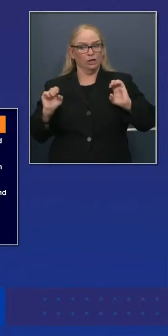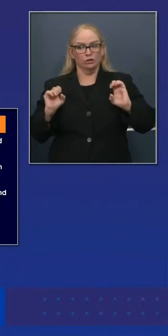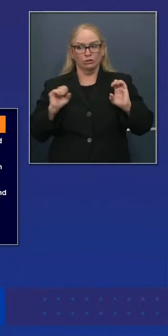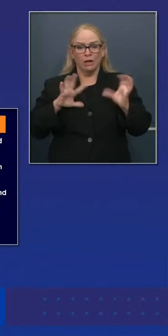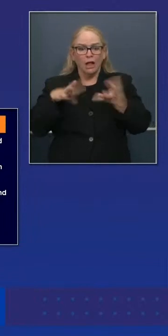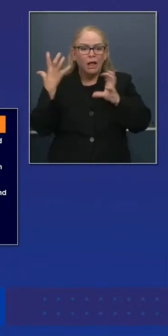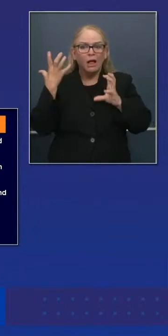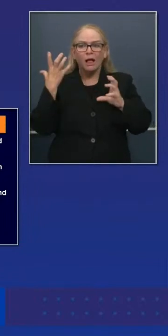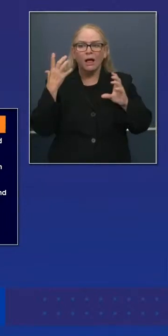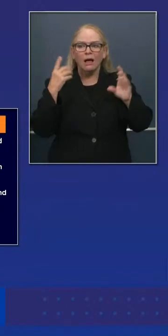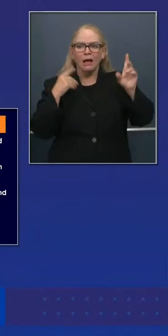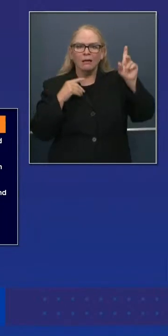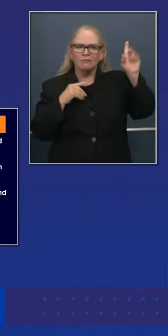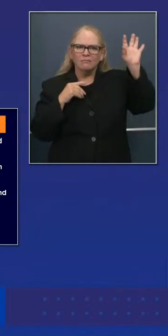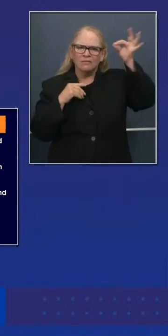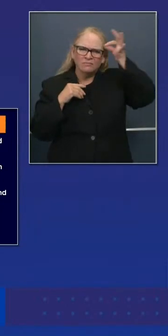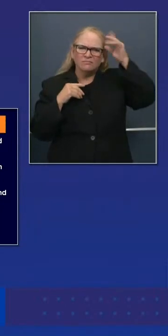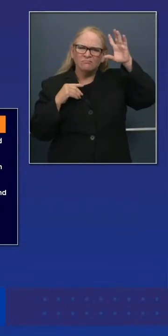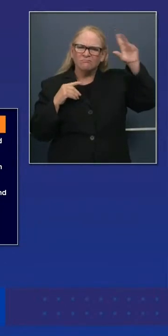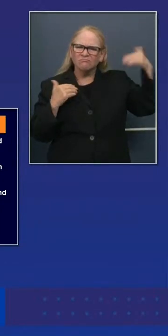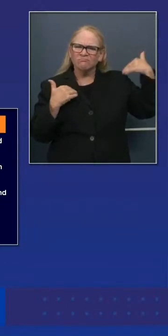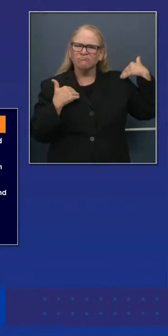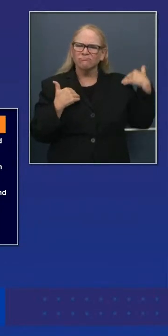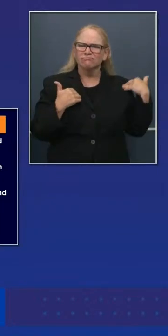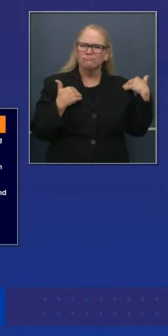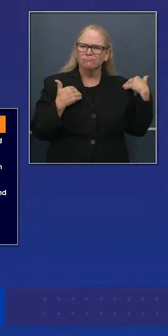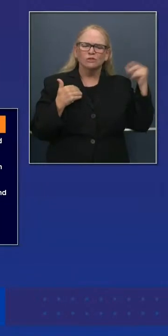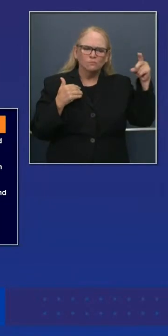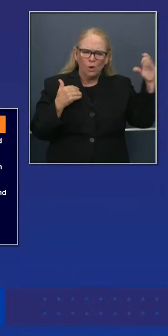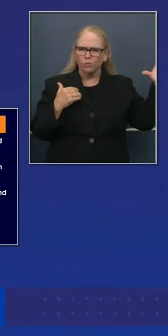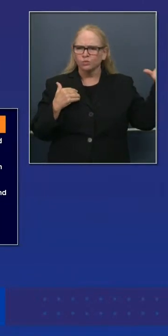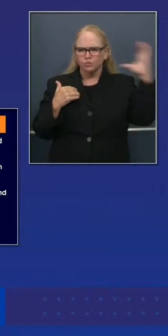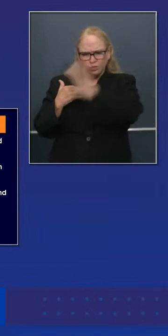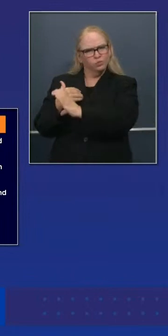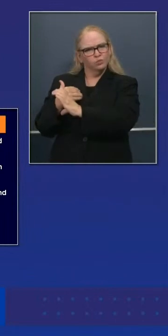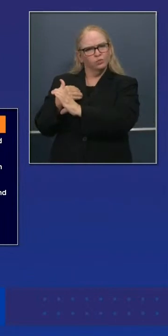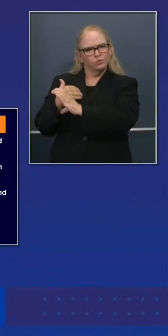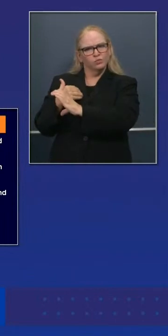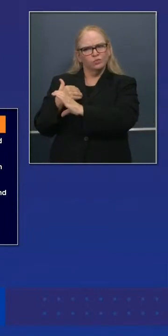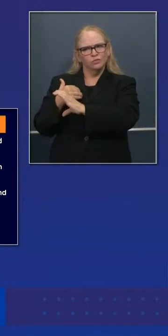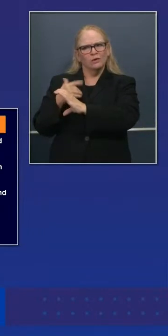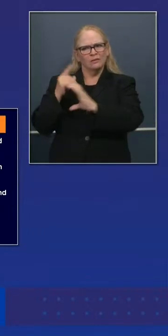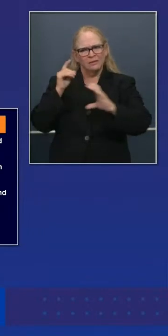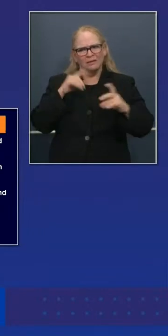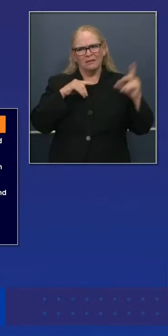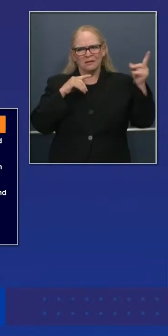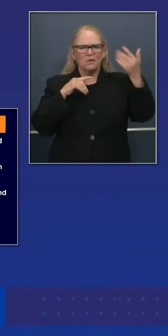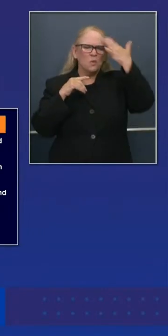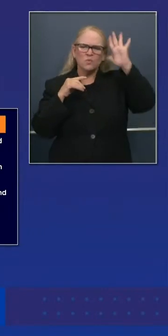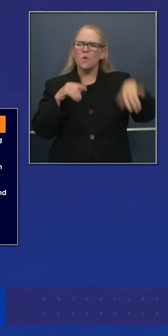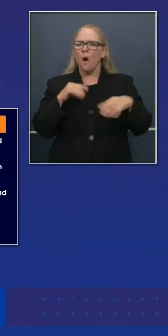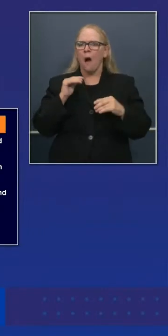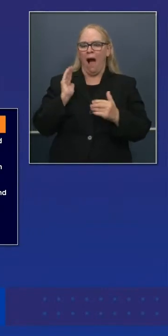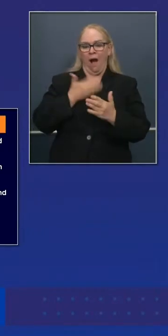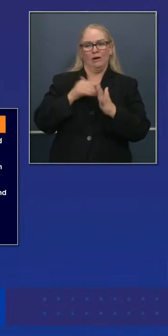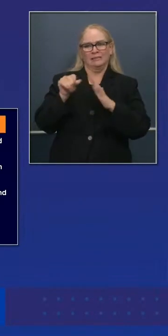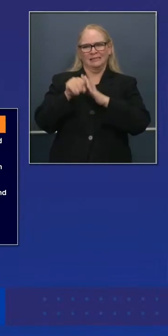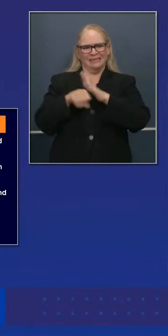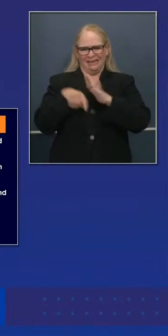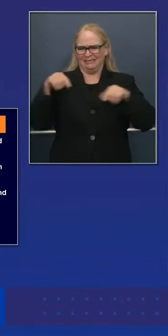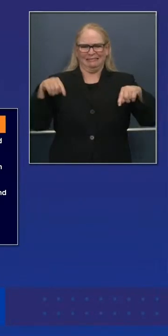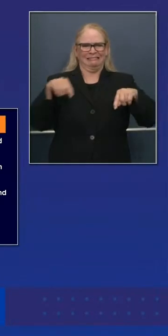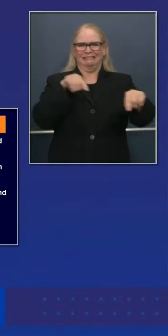money, recognizing the state constraints, recognizing the scarcity of resources during an